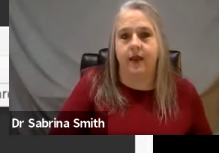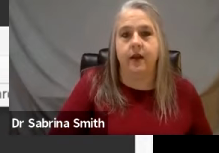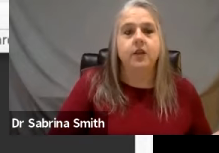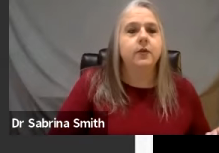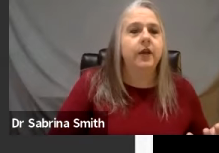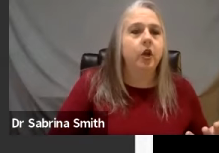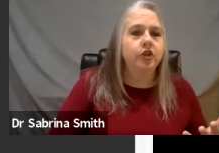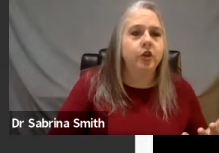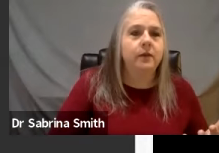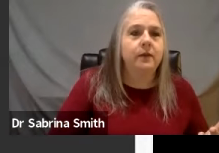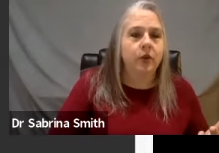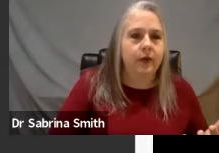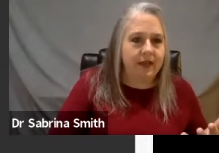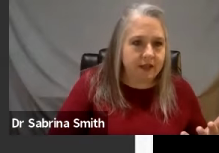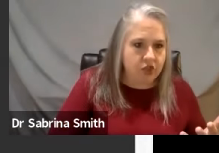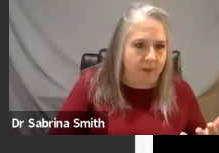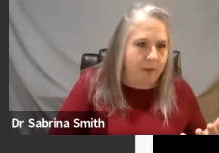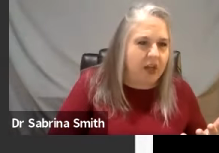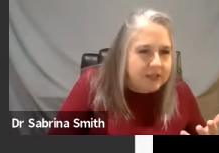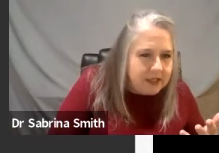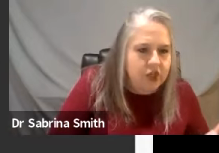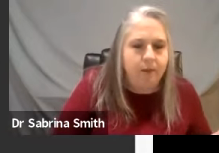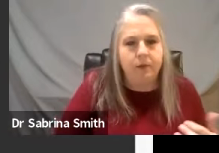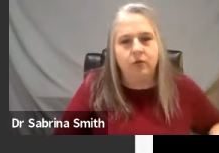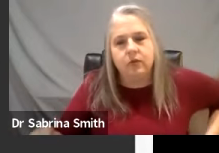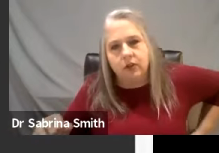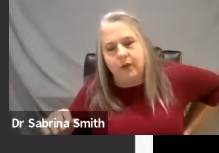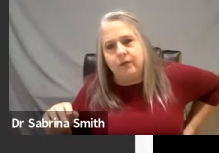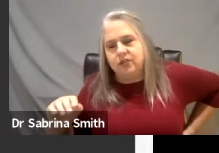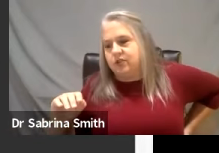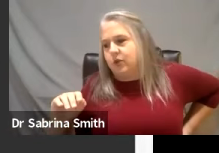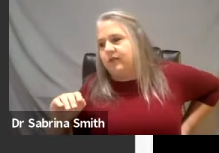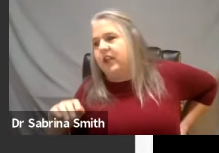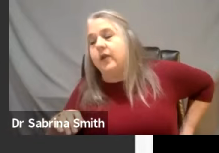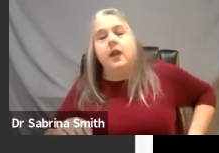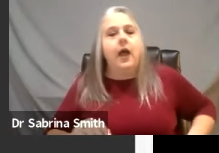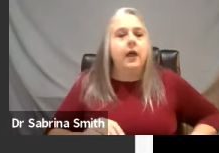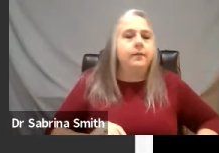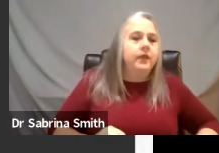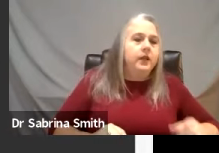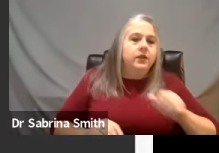you can. So I know that you're going to be throwing things in the chat bubble. I couldn't see the chat bubble earlier when I was showing the video.